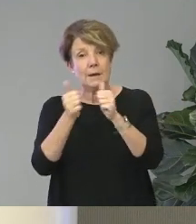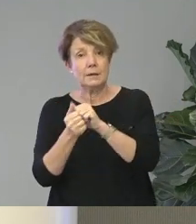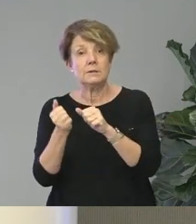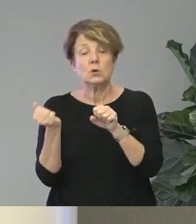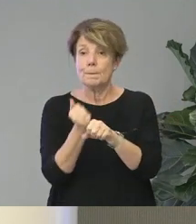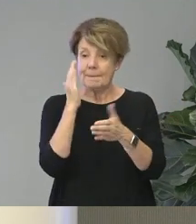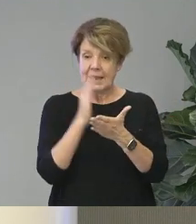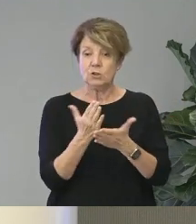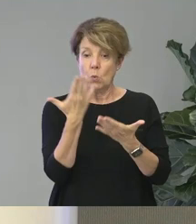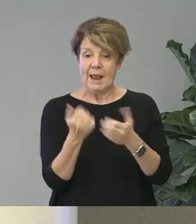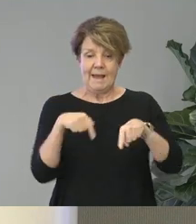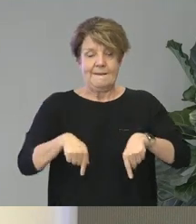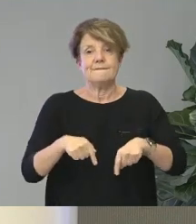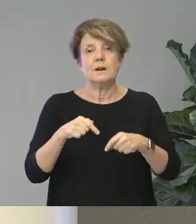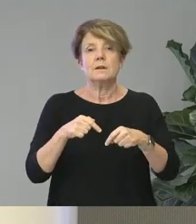rights home.